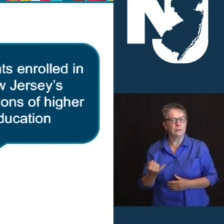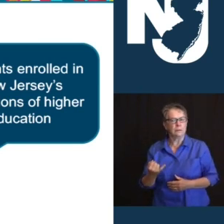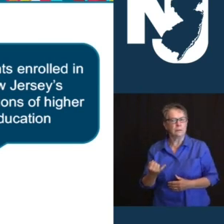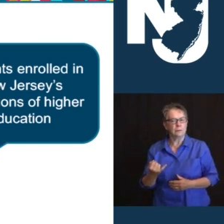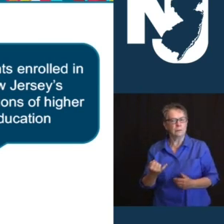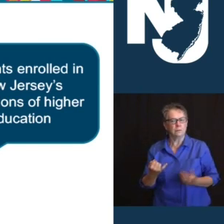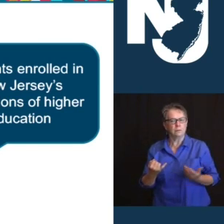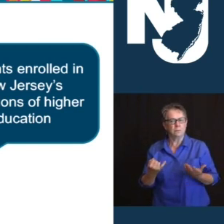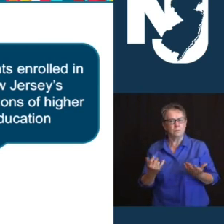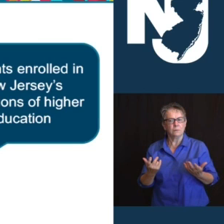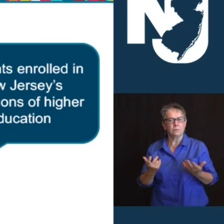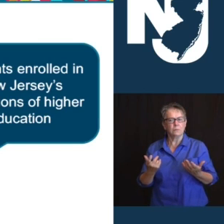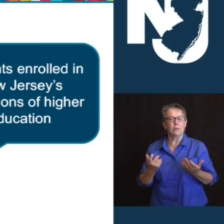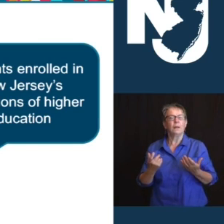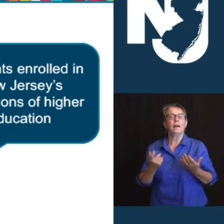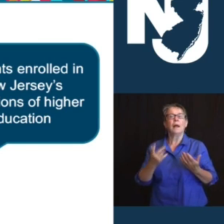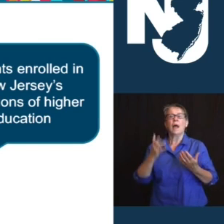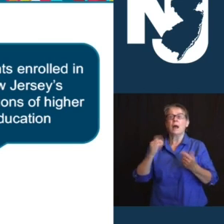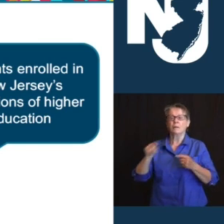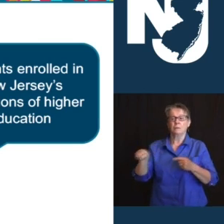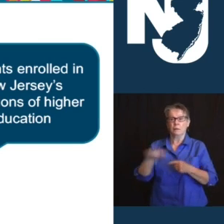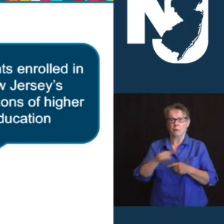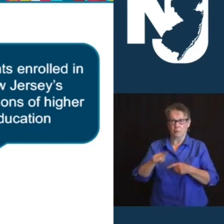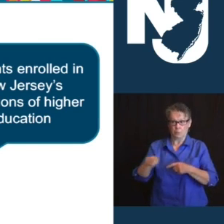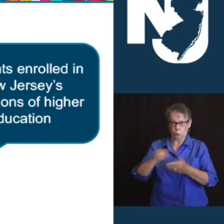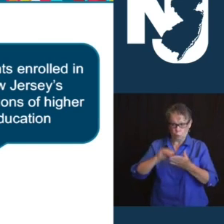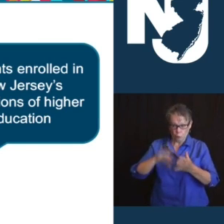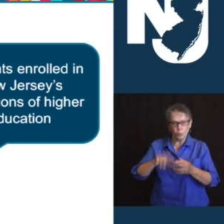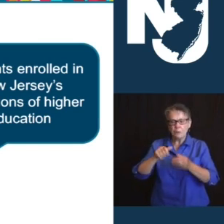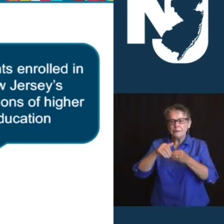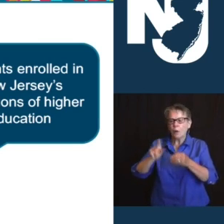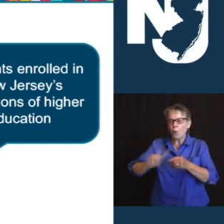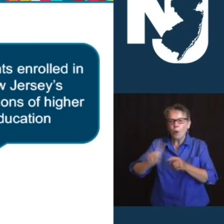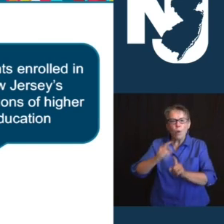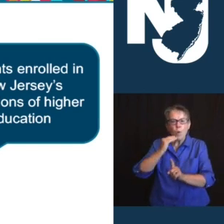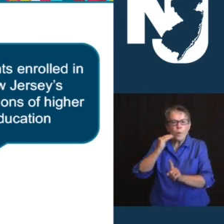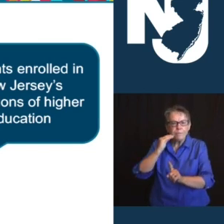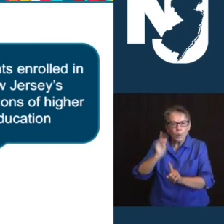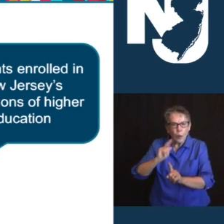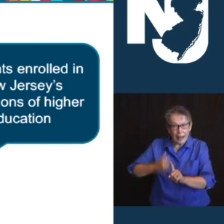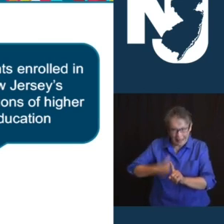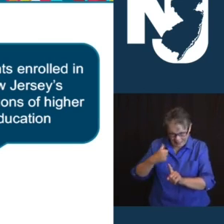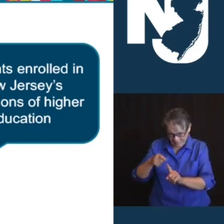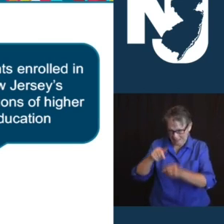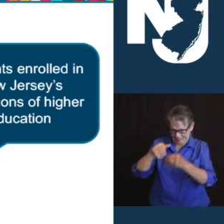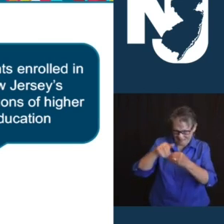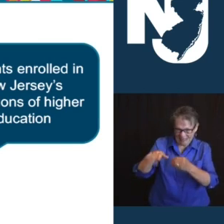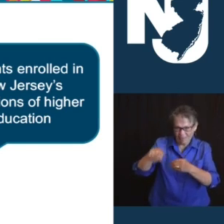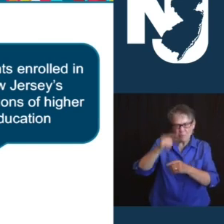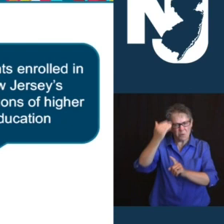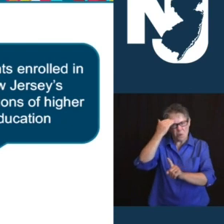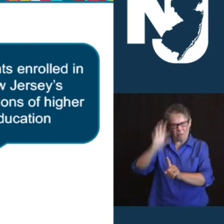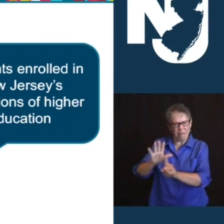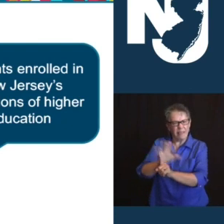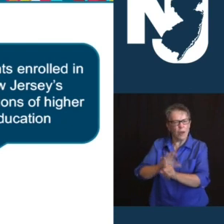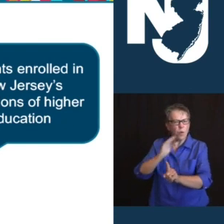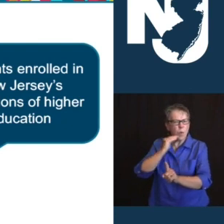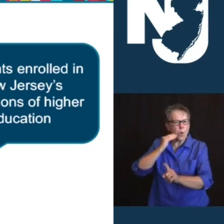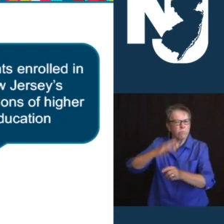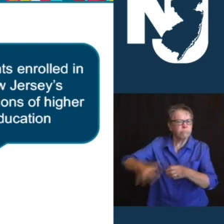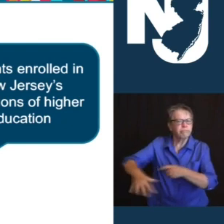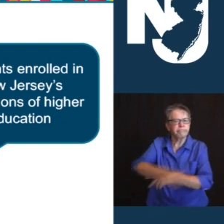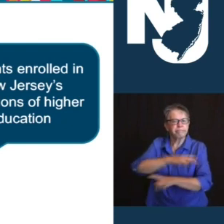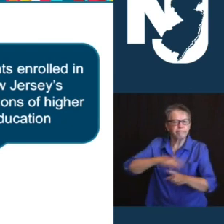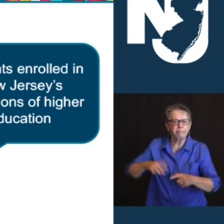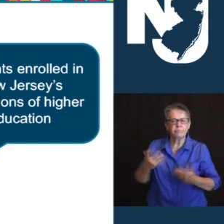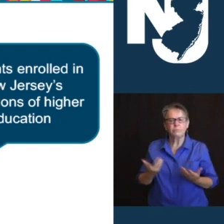Health is also providing a platform for all local and county health department staff to be trained in the CommCare system for data collection,